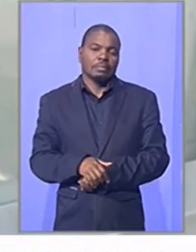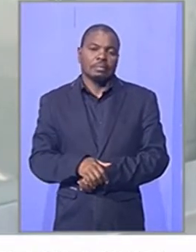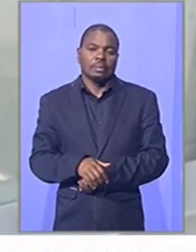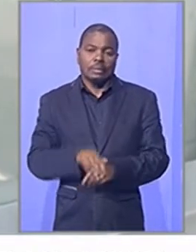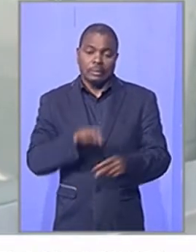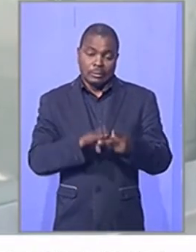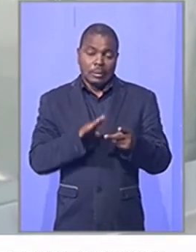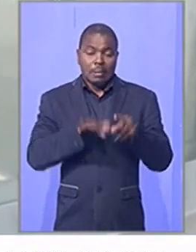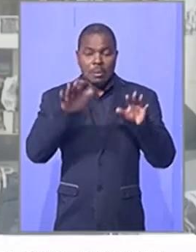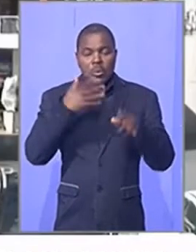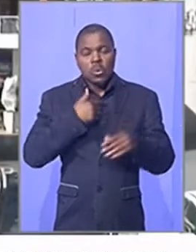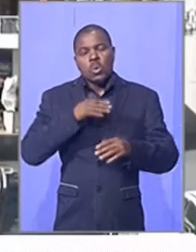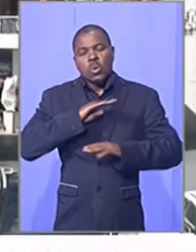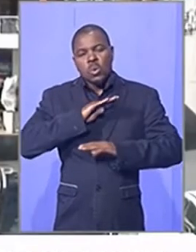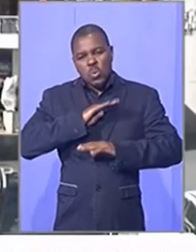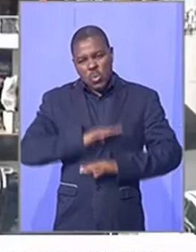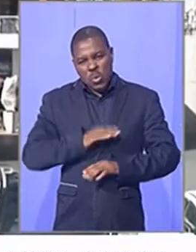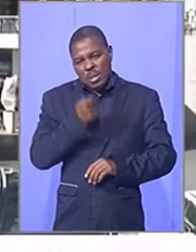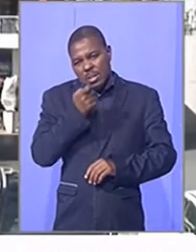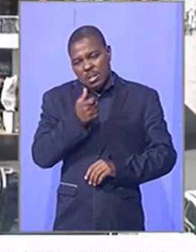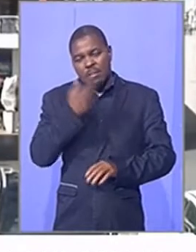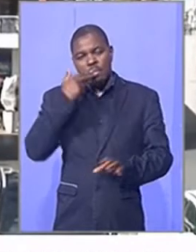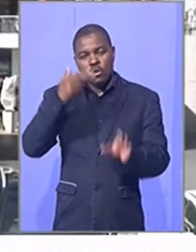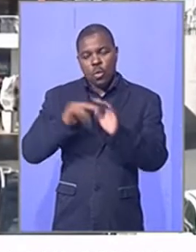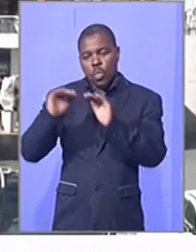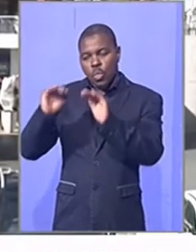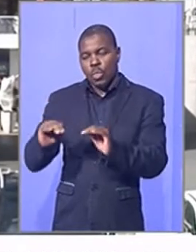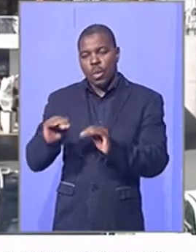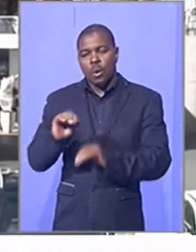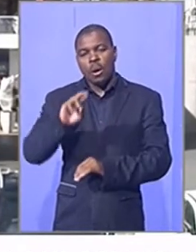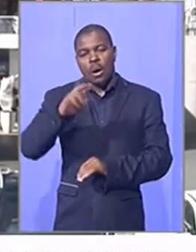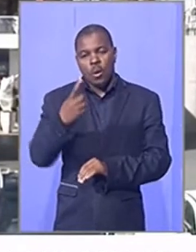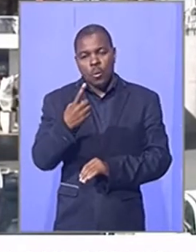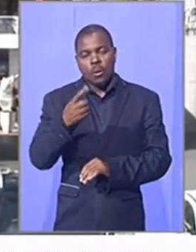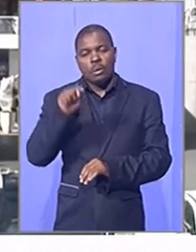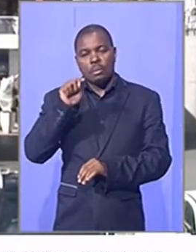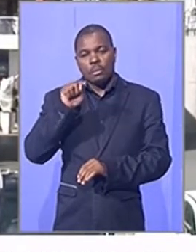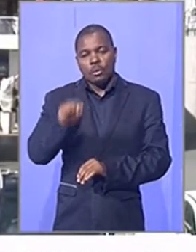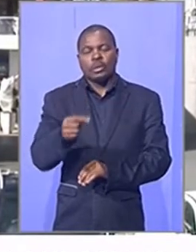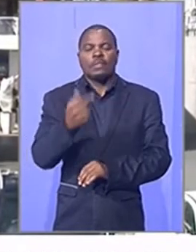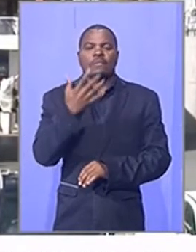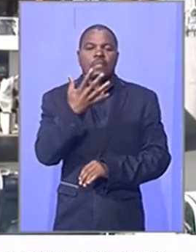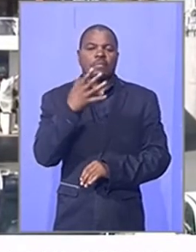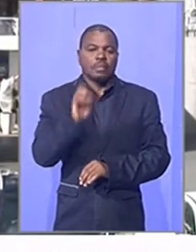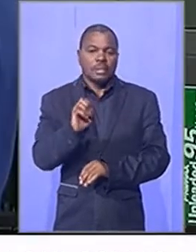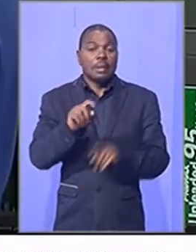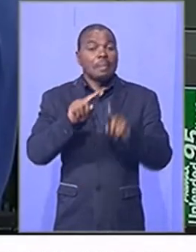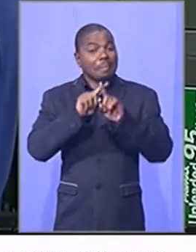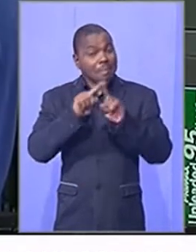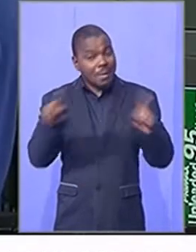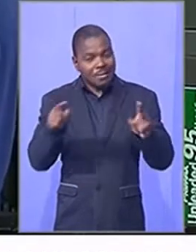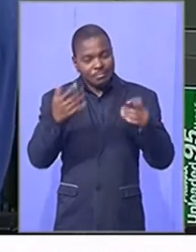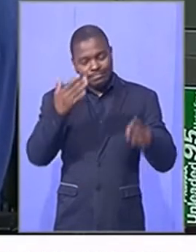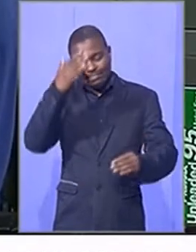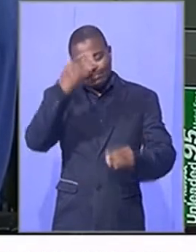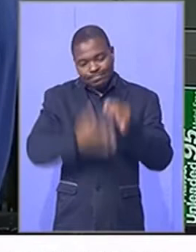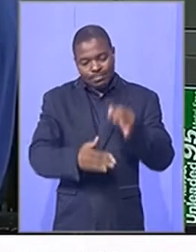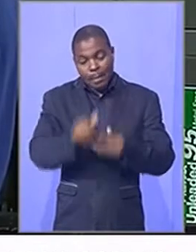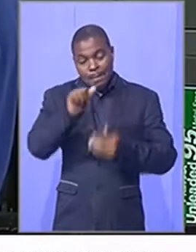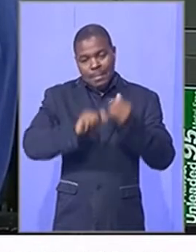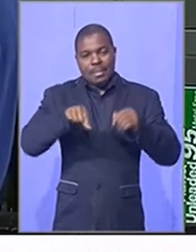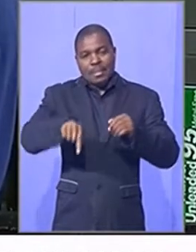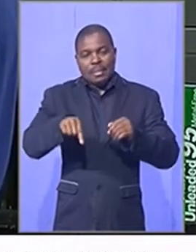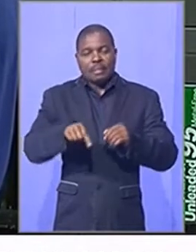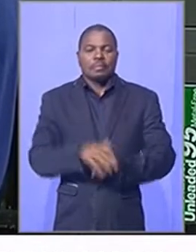Bareki ba ile ba hwetša ke mollo ya go theošwa ga makhura ka ranta e tee le disente tše 50 e fela seo se fihla mafelelong kgweding